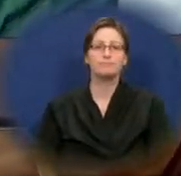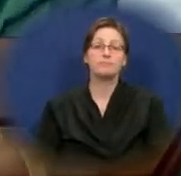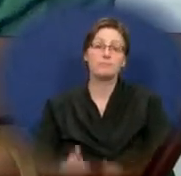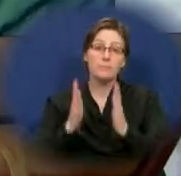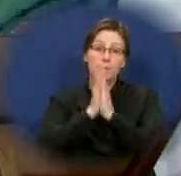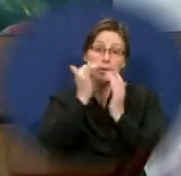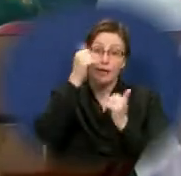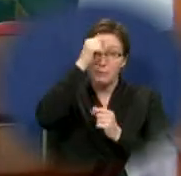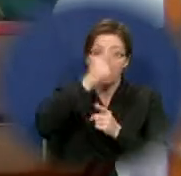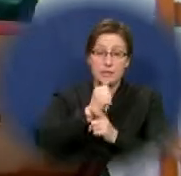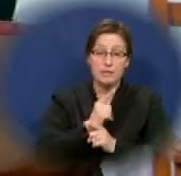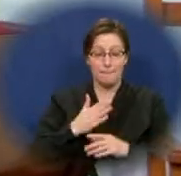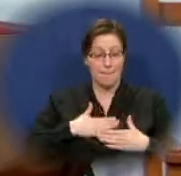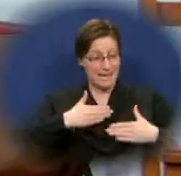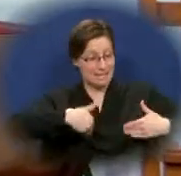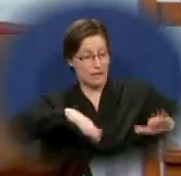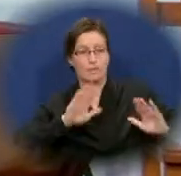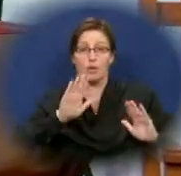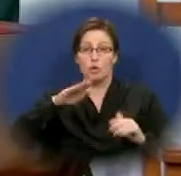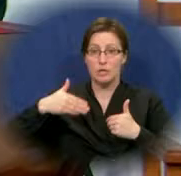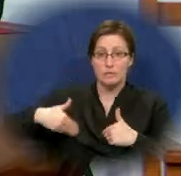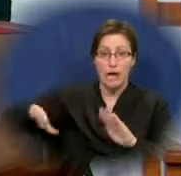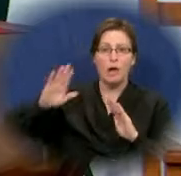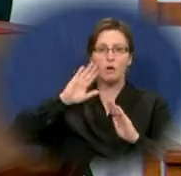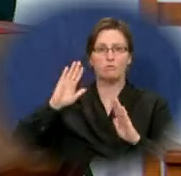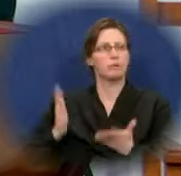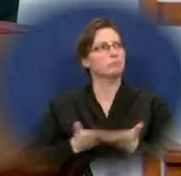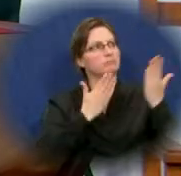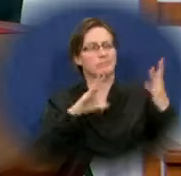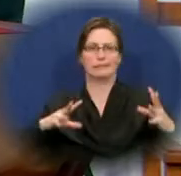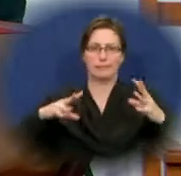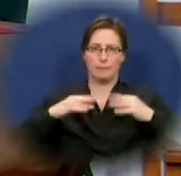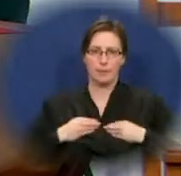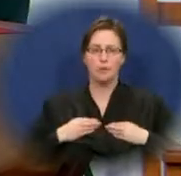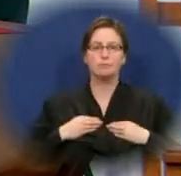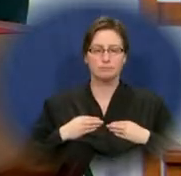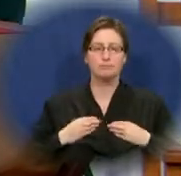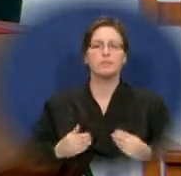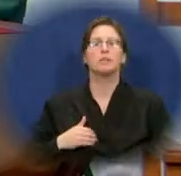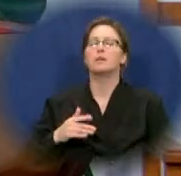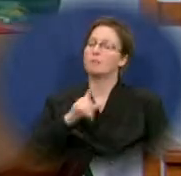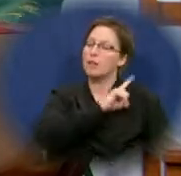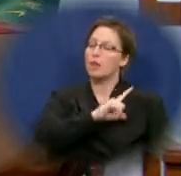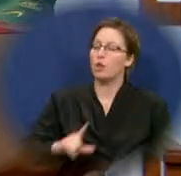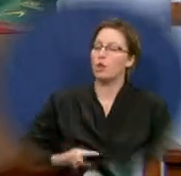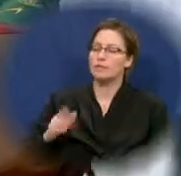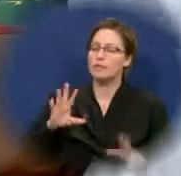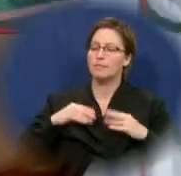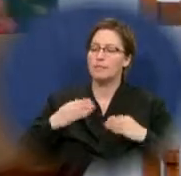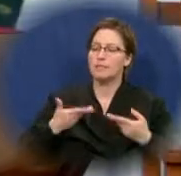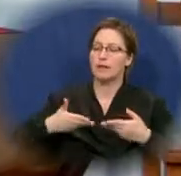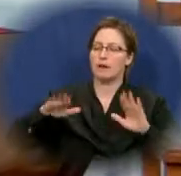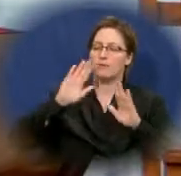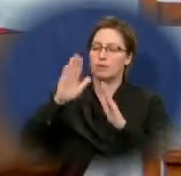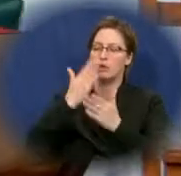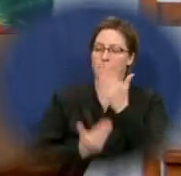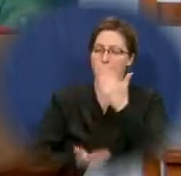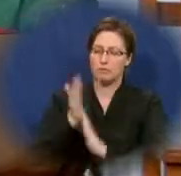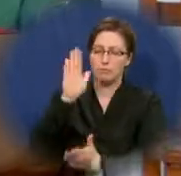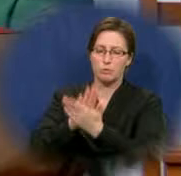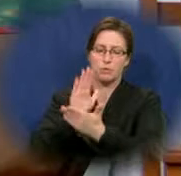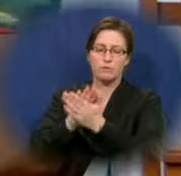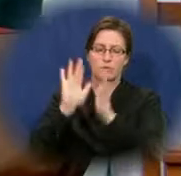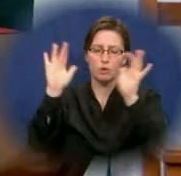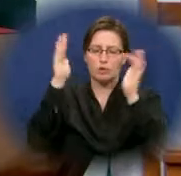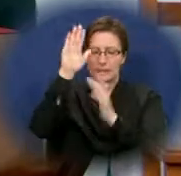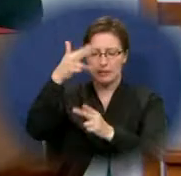Pray, sisters and brothers, that my sacrifice and yours may be acceptable to God, our Almighty Father. May the Lord accept the sacrifice at your hands for the praise